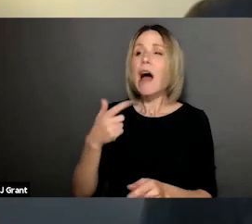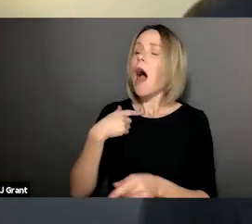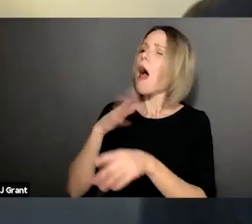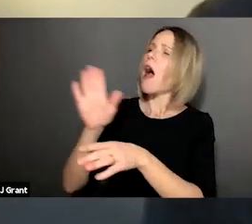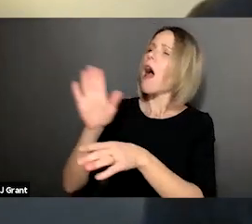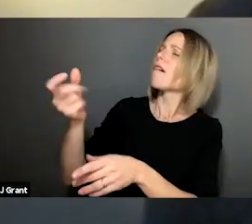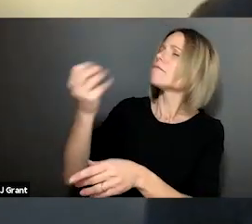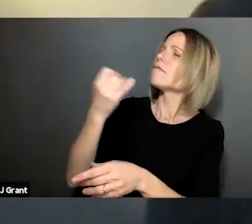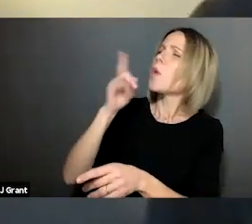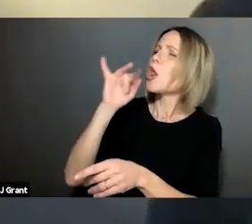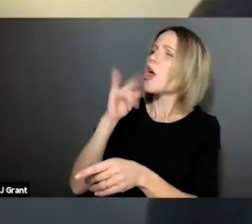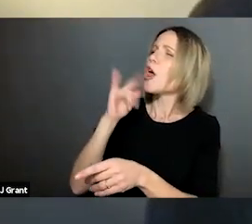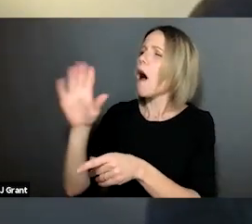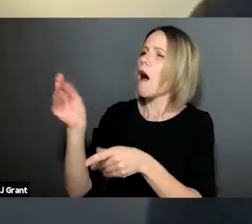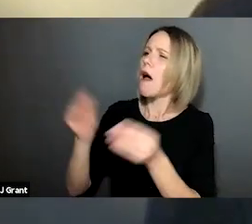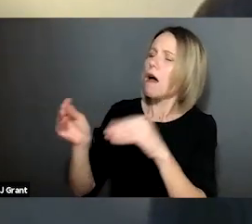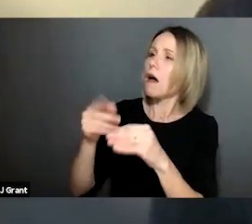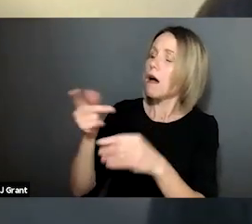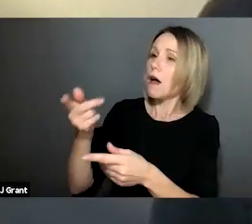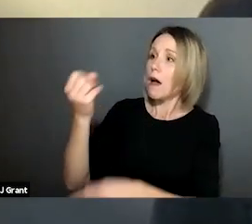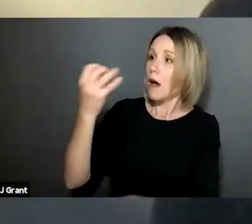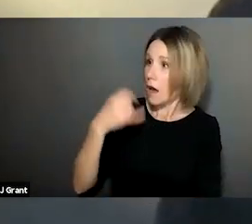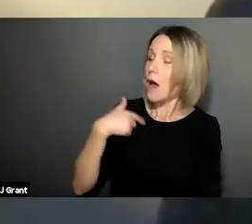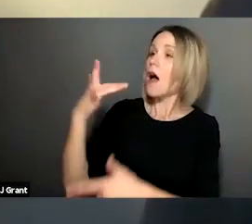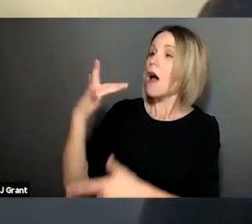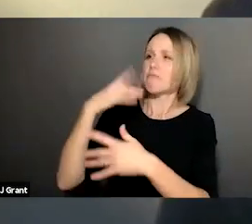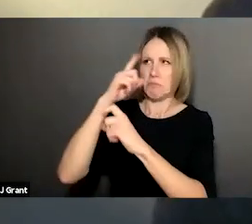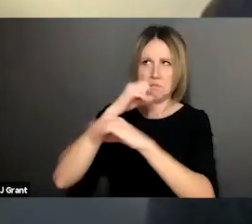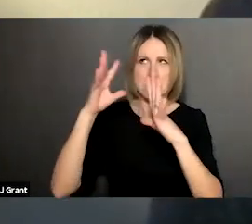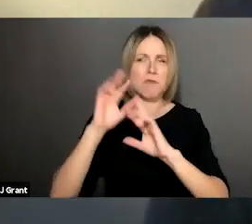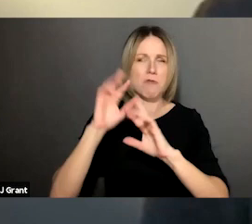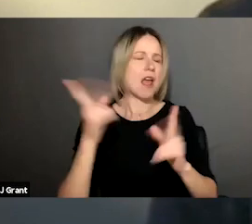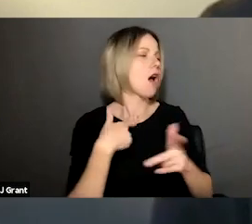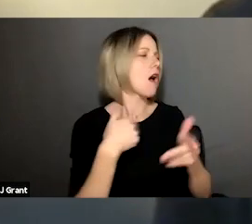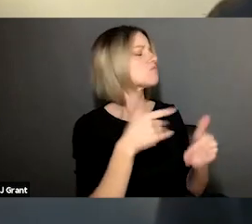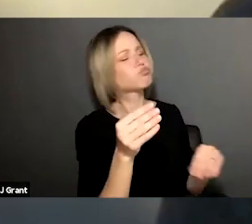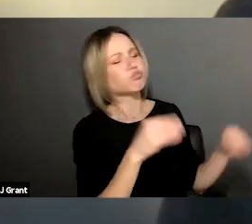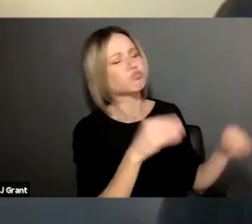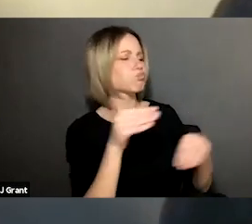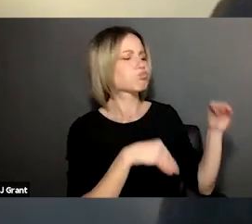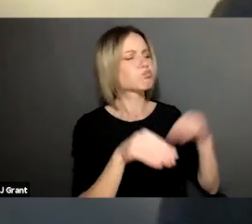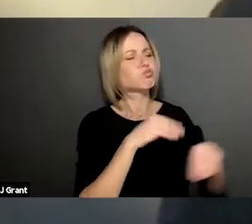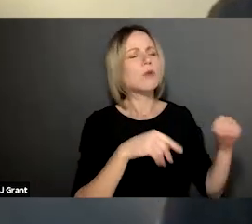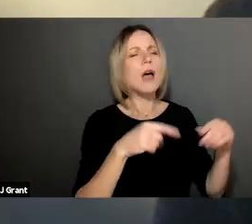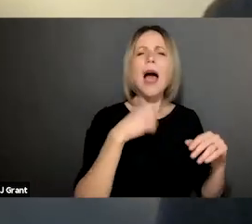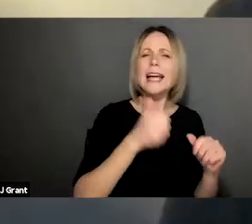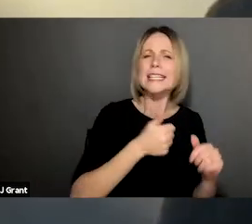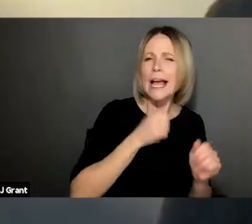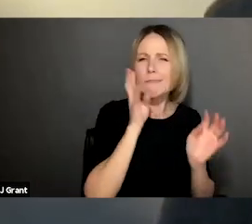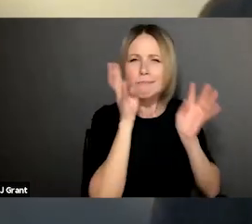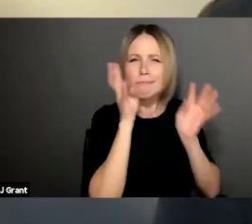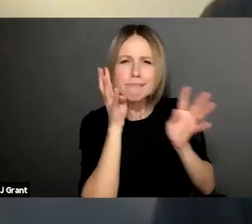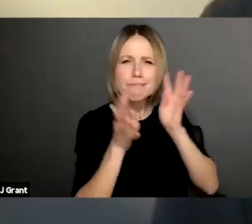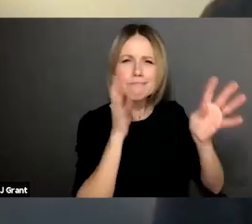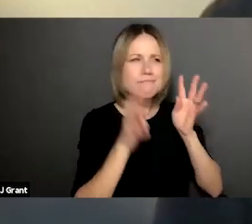four chords and a sense of what the, what the chorus sounds like. And I can make